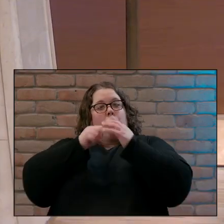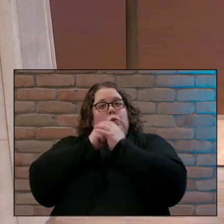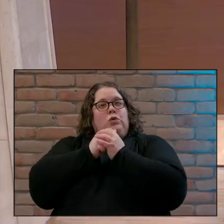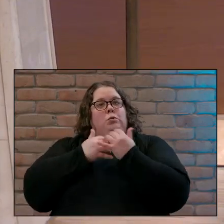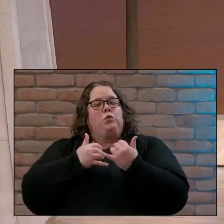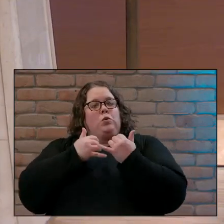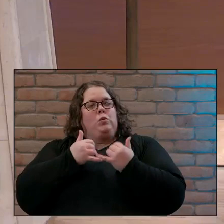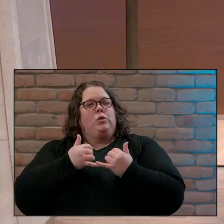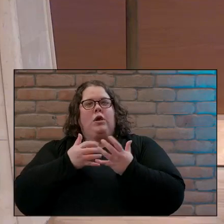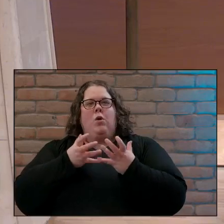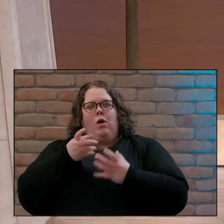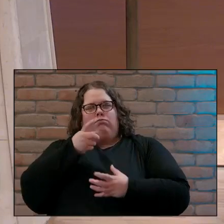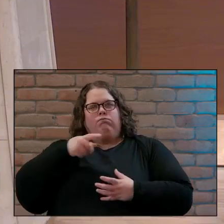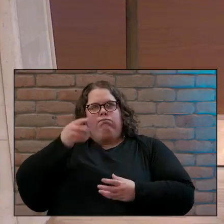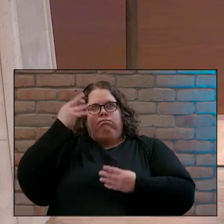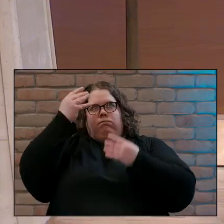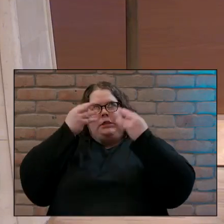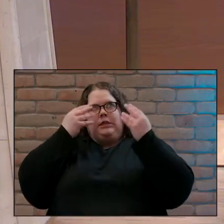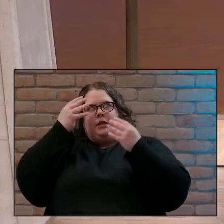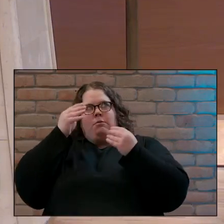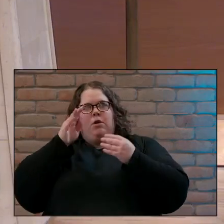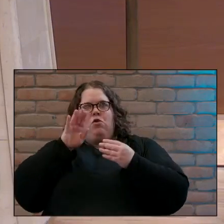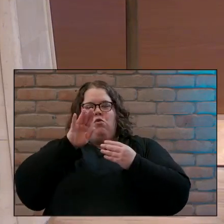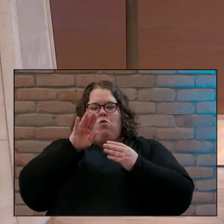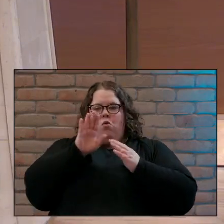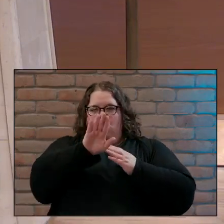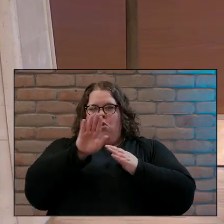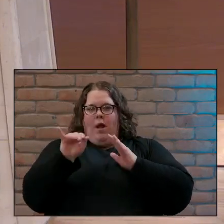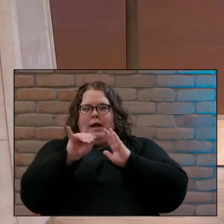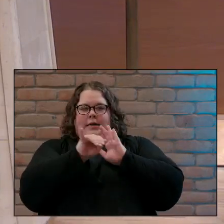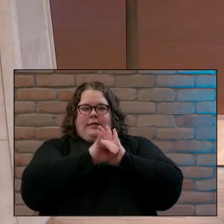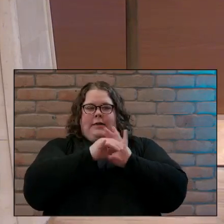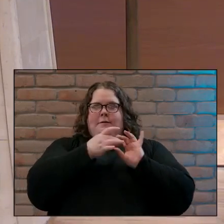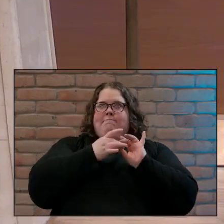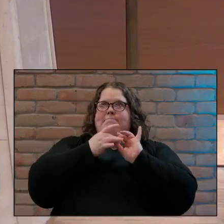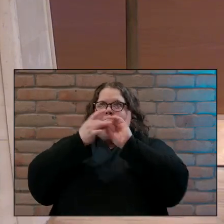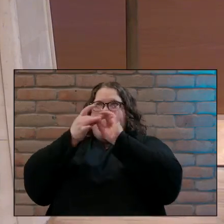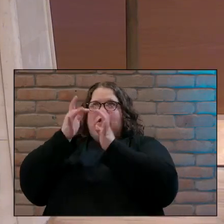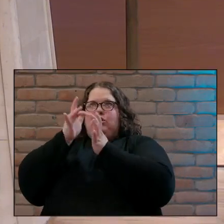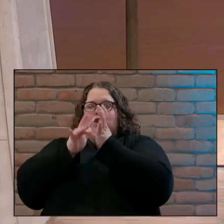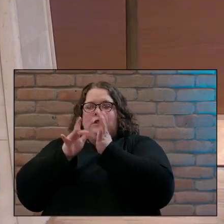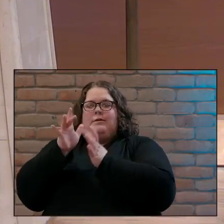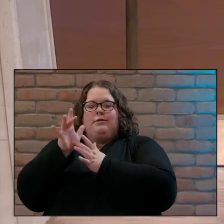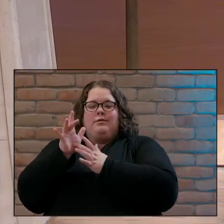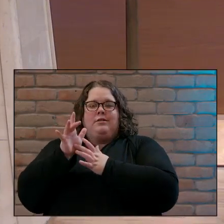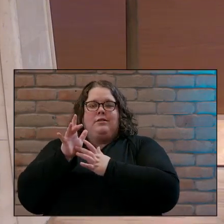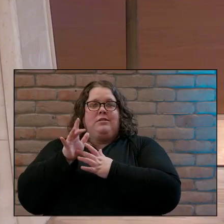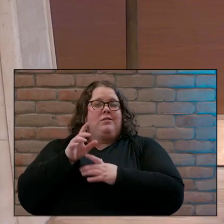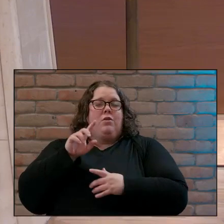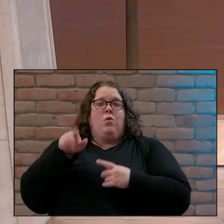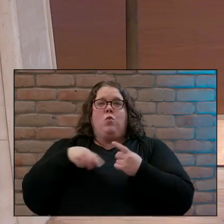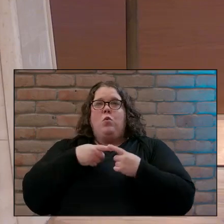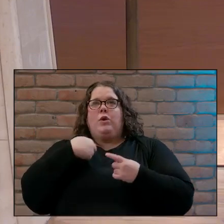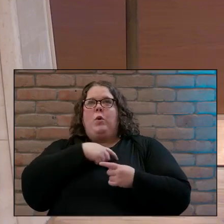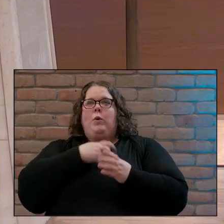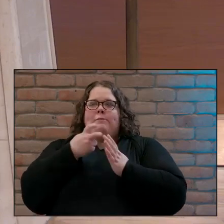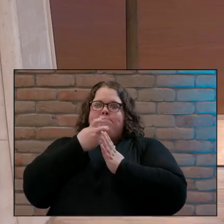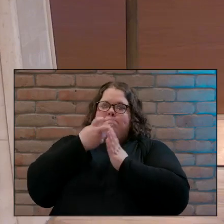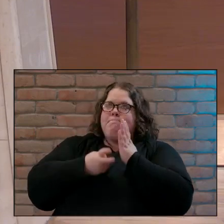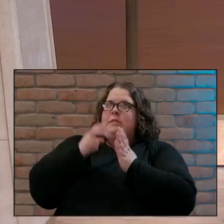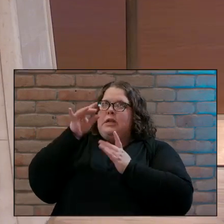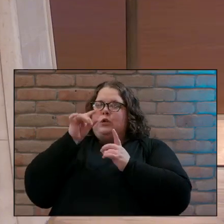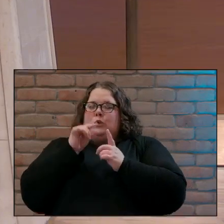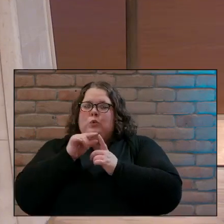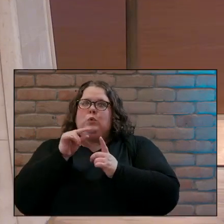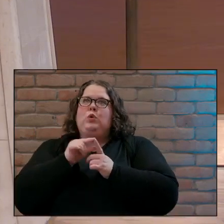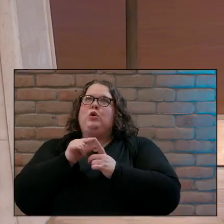identity in Jesus. We are more and more becoming like him whenever we spend our time in his word, whenever we lift